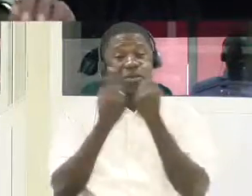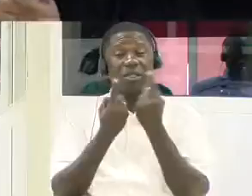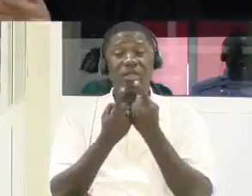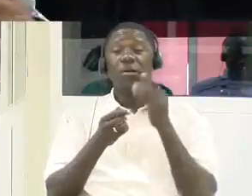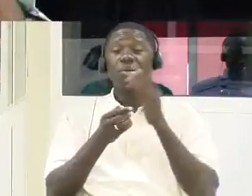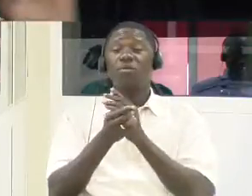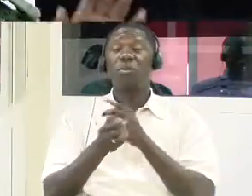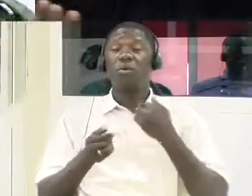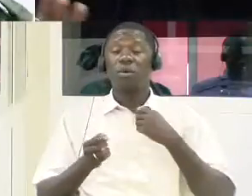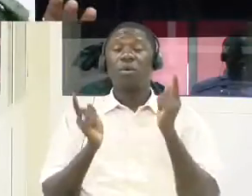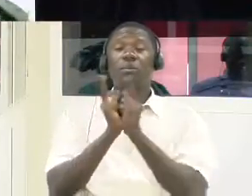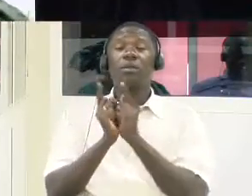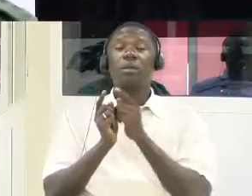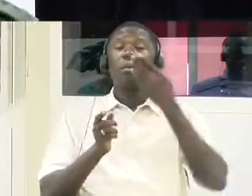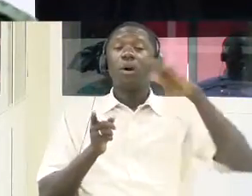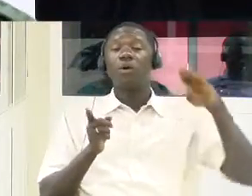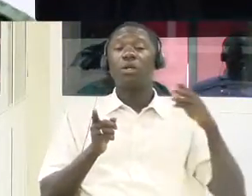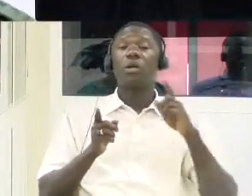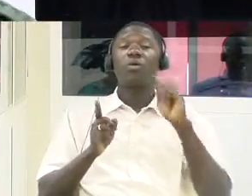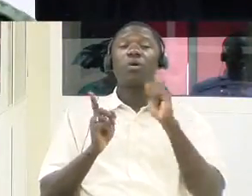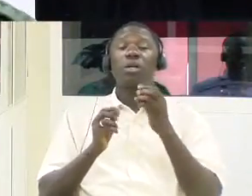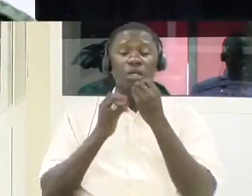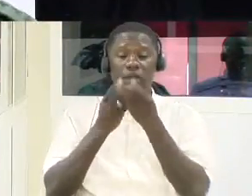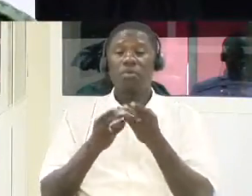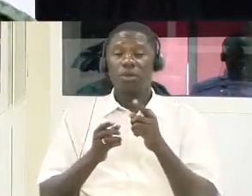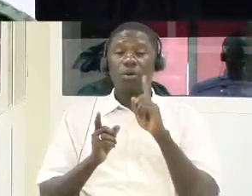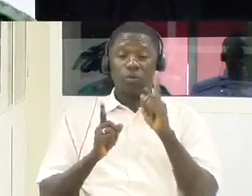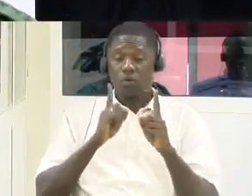He narrated exactly the same thing,